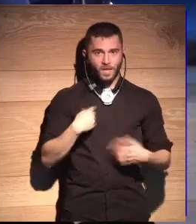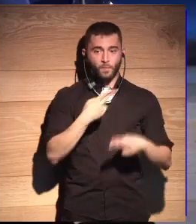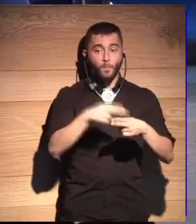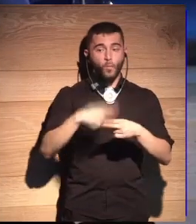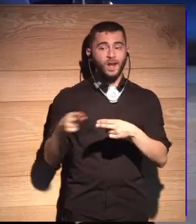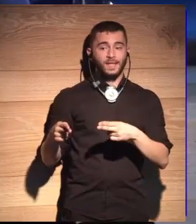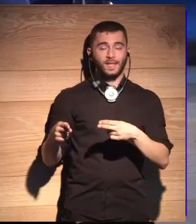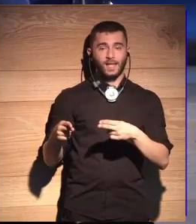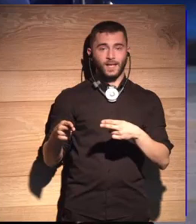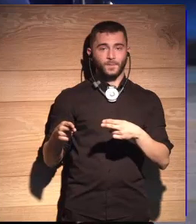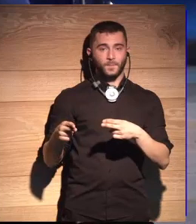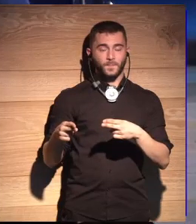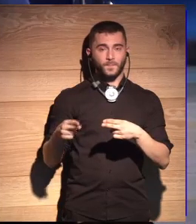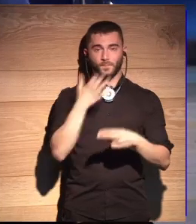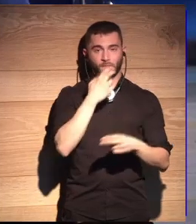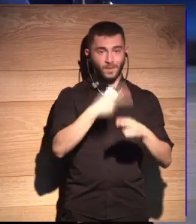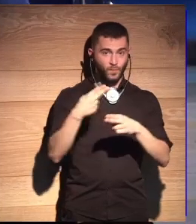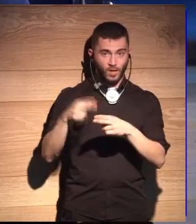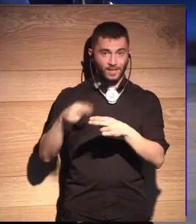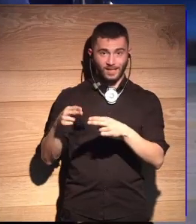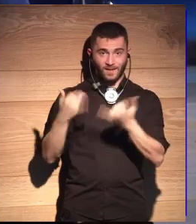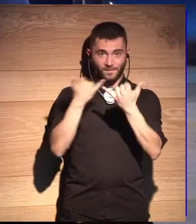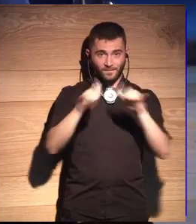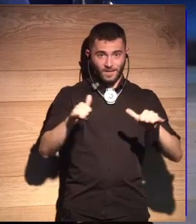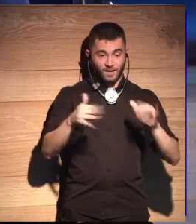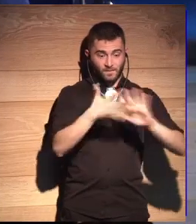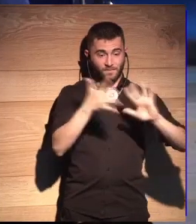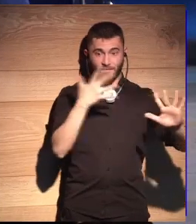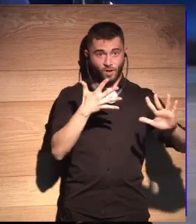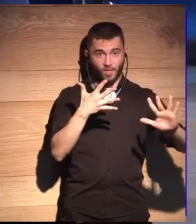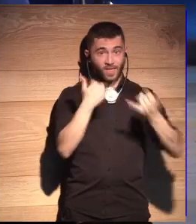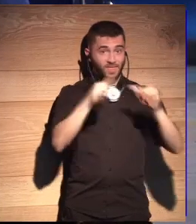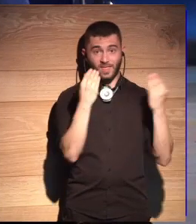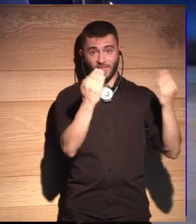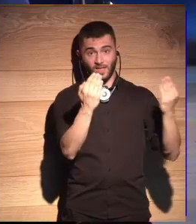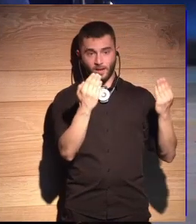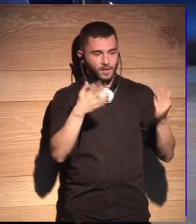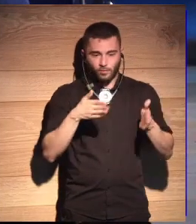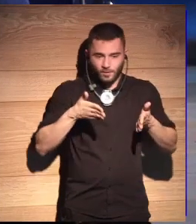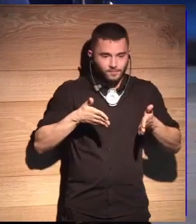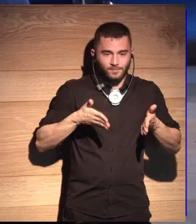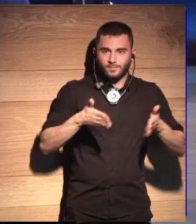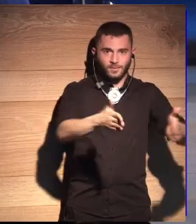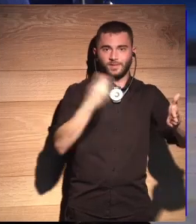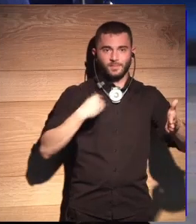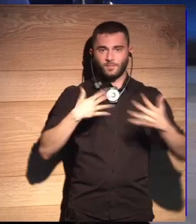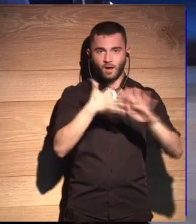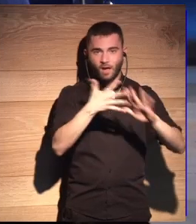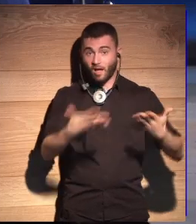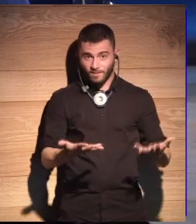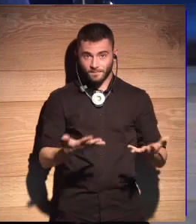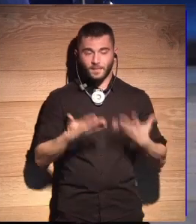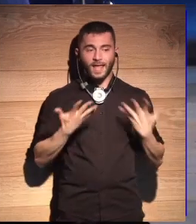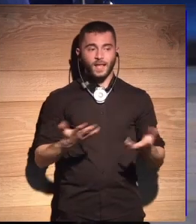that celebrates speed in and of itself leans in that direction. I mean, we have the whole